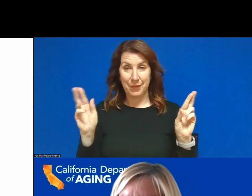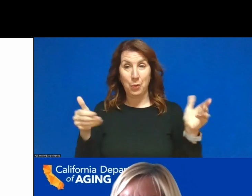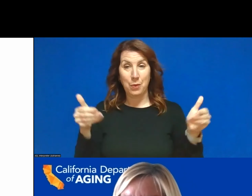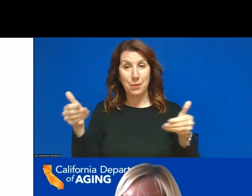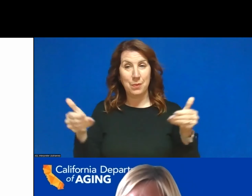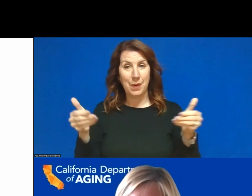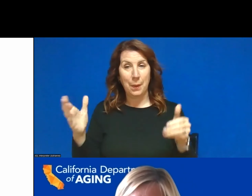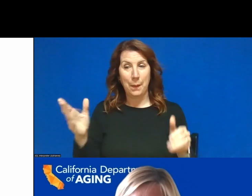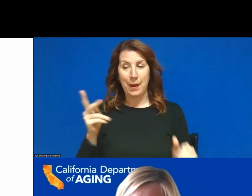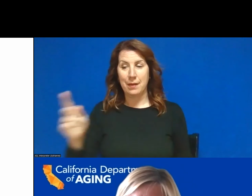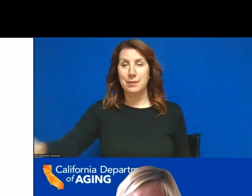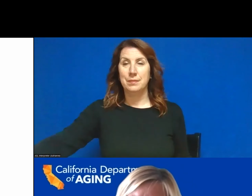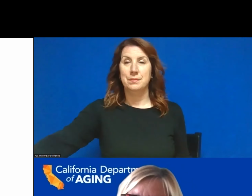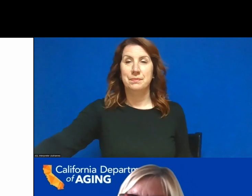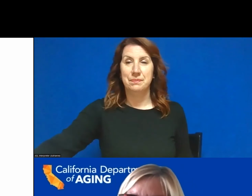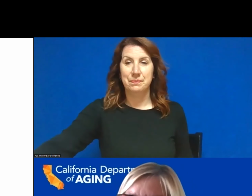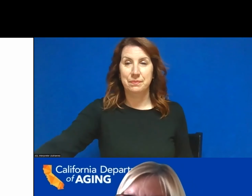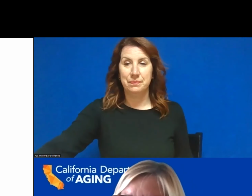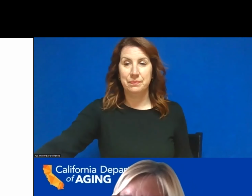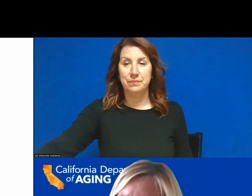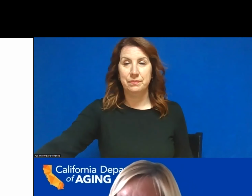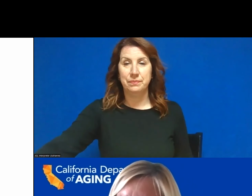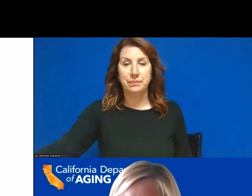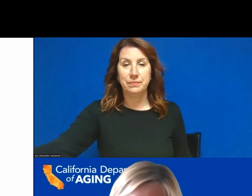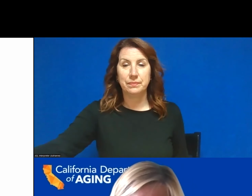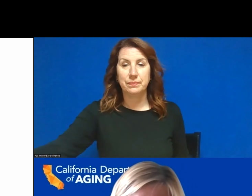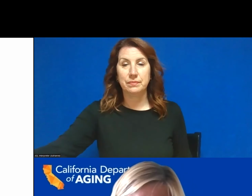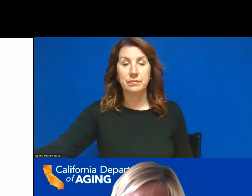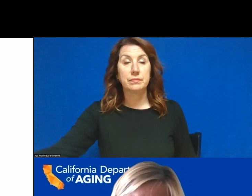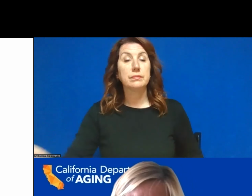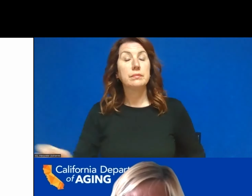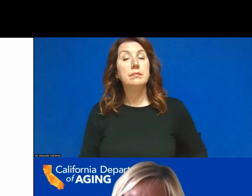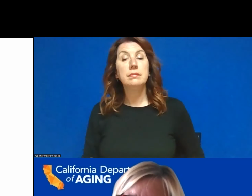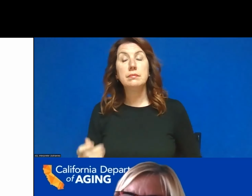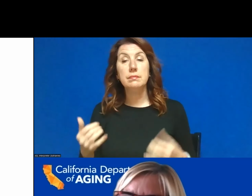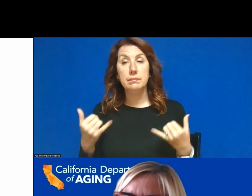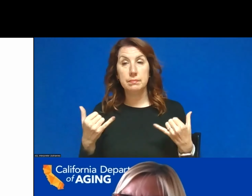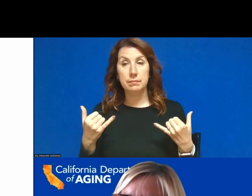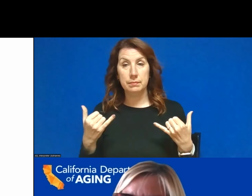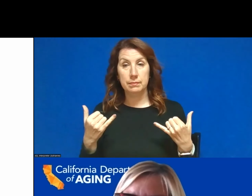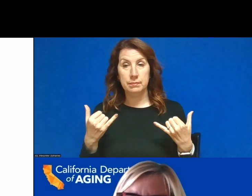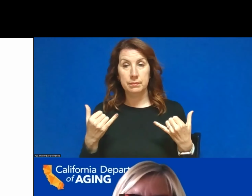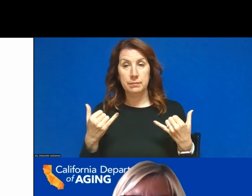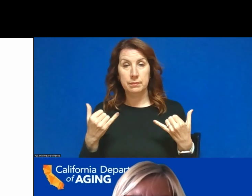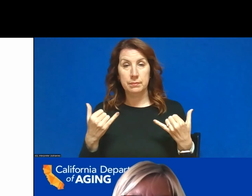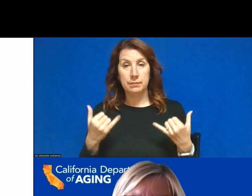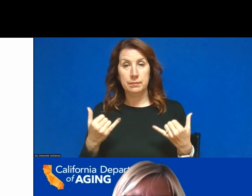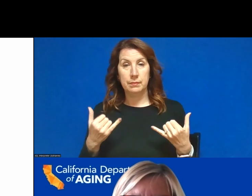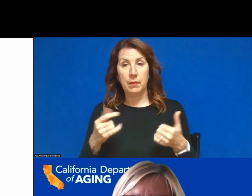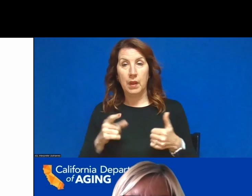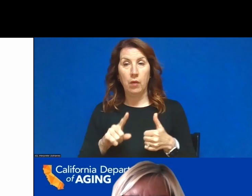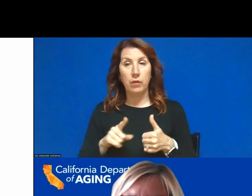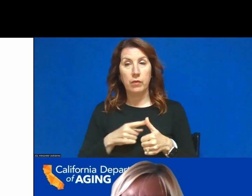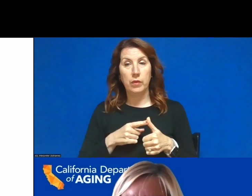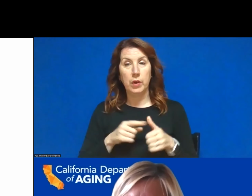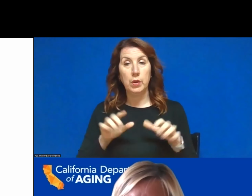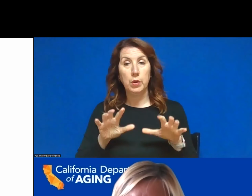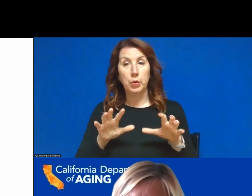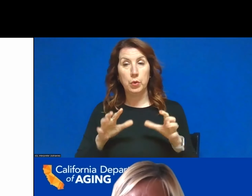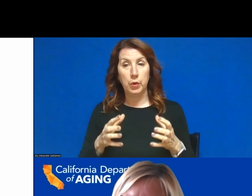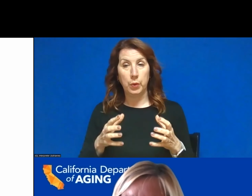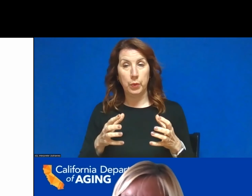back. And now we will be, this is the first group that spun